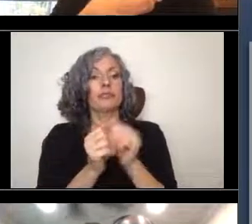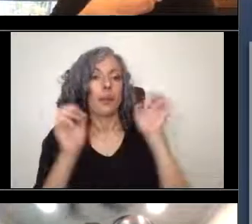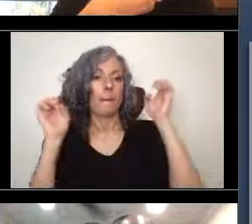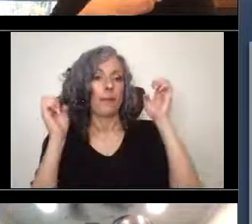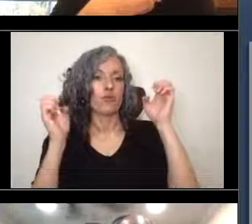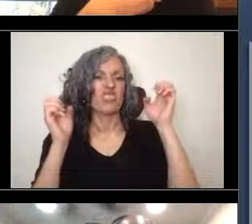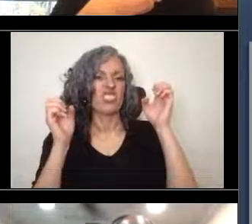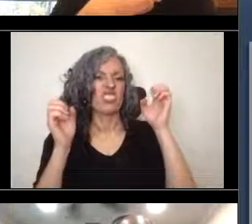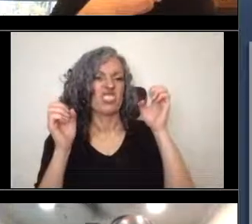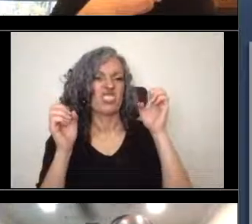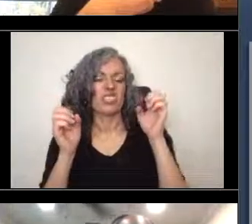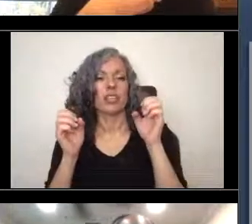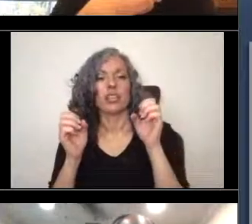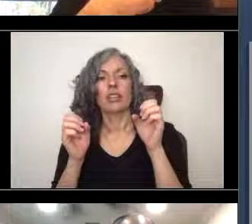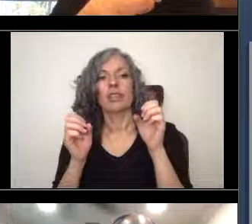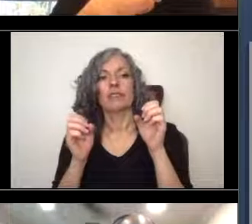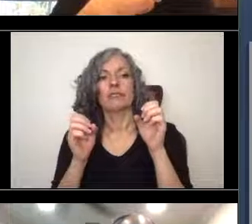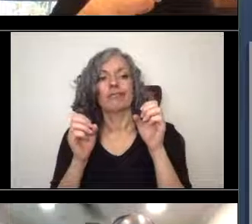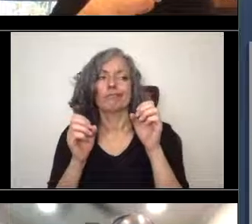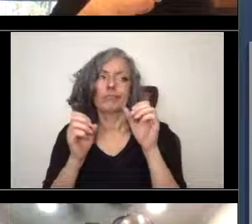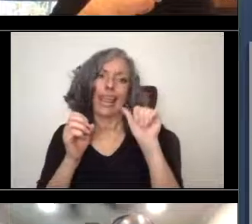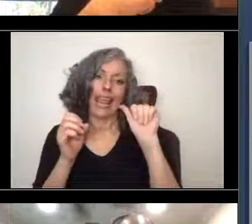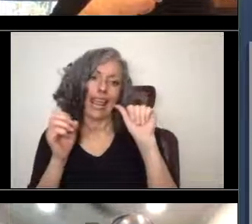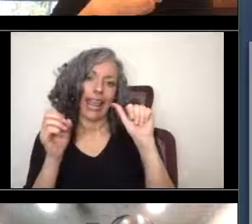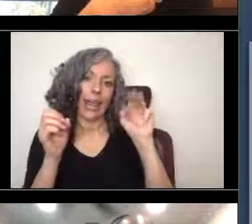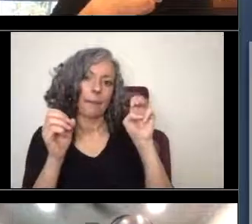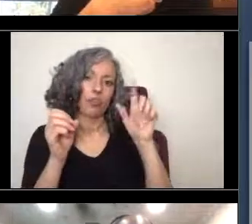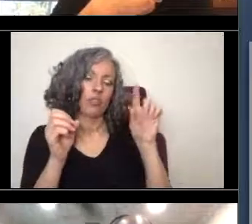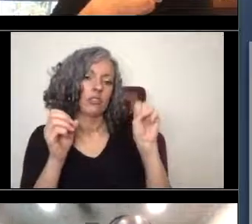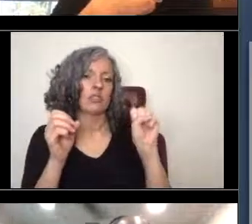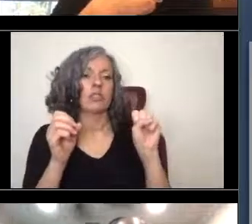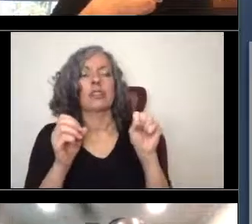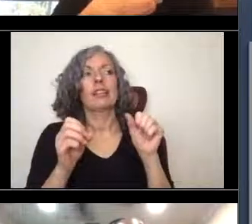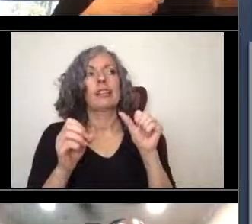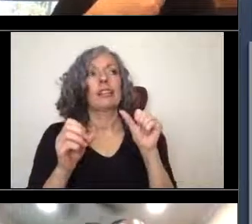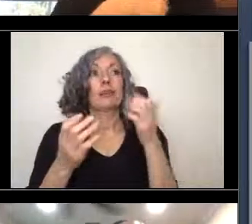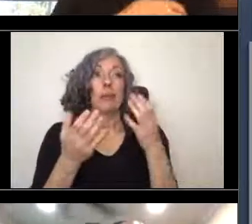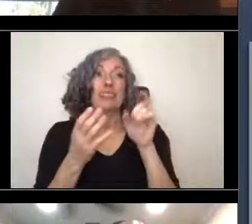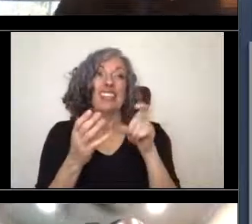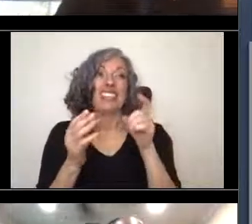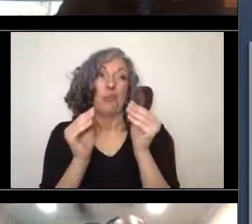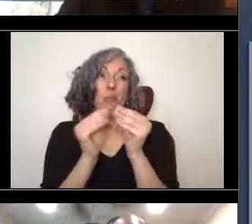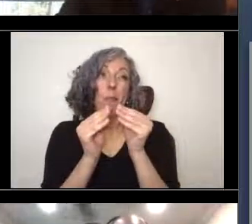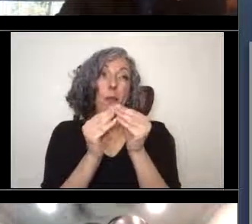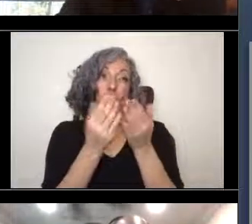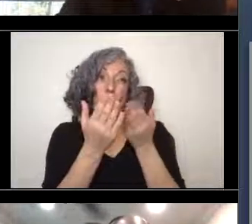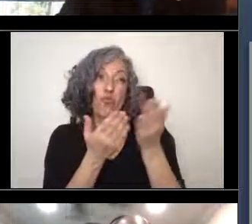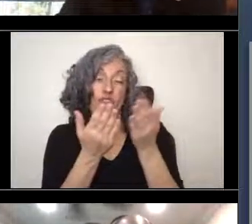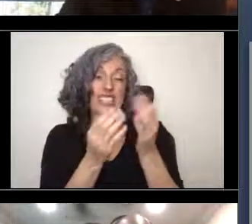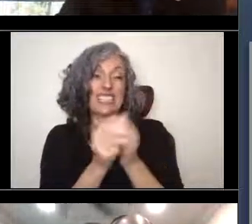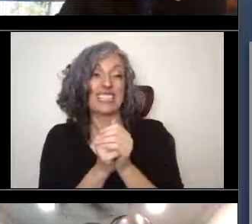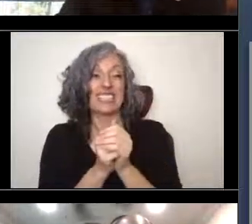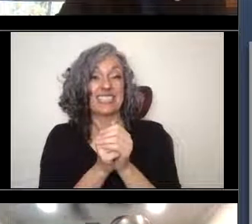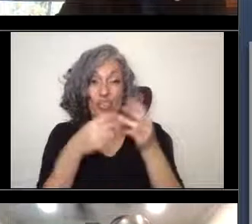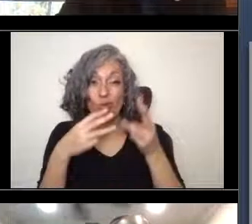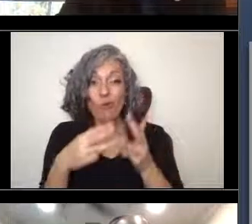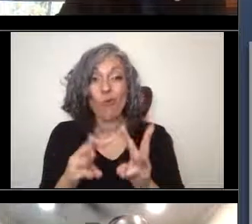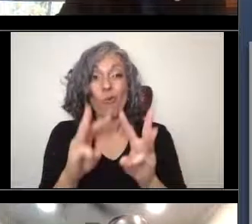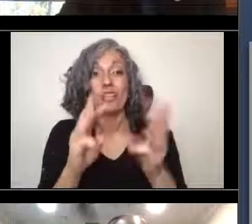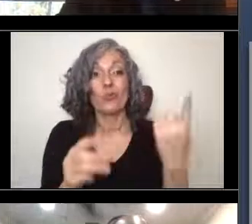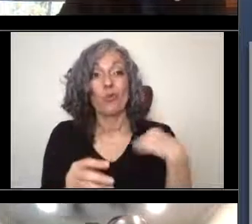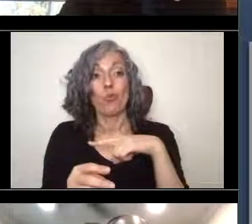compromised, and that we need more service for people who might need emergency services, especially the low-income community. Are there ways in which you have